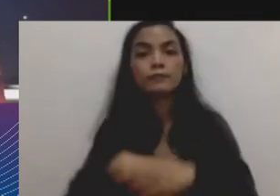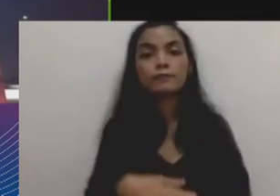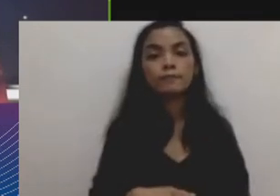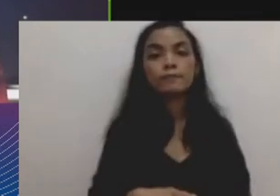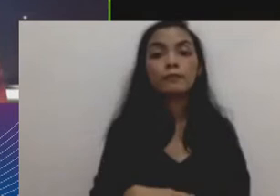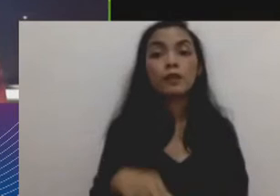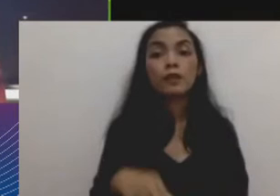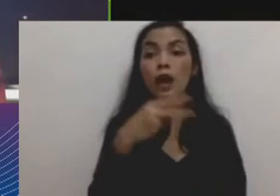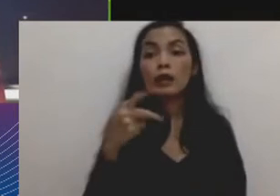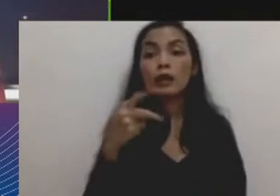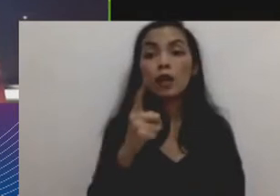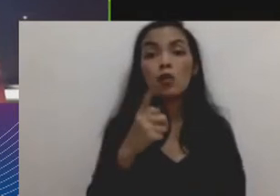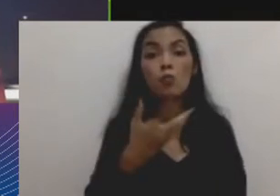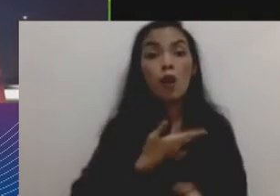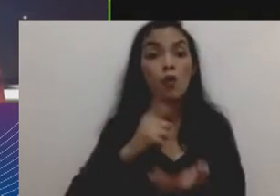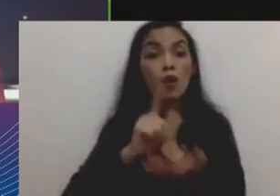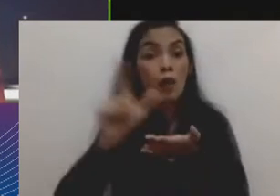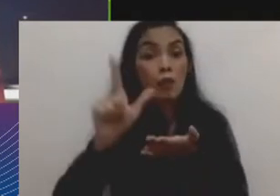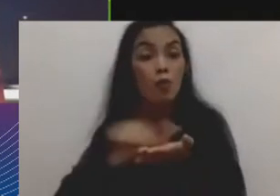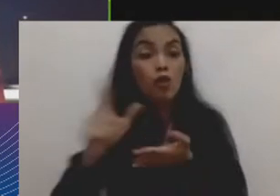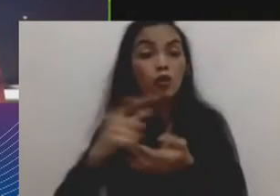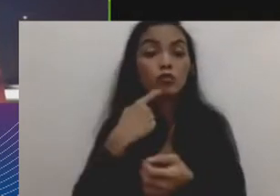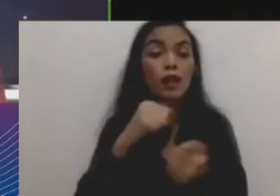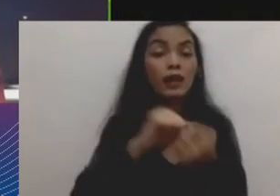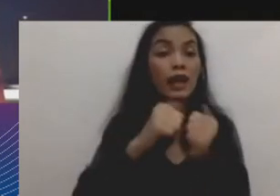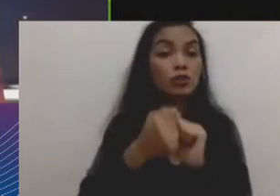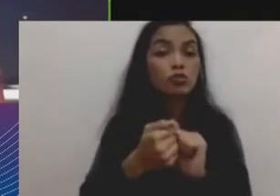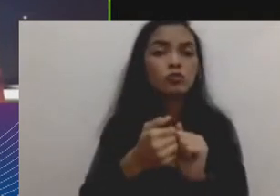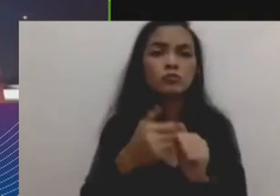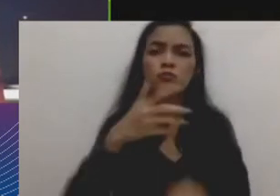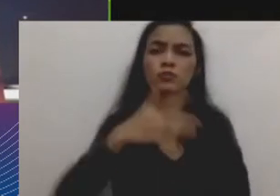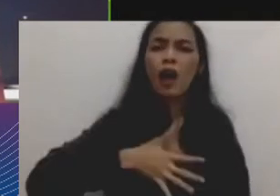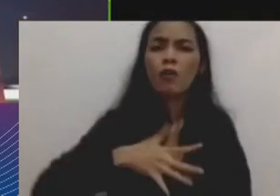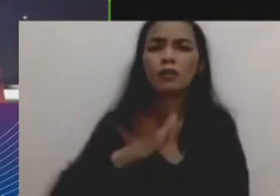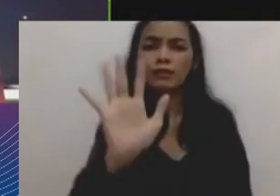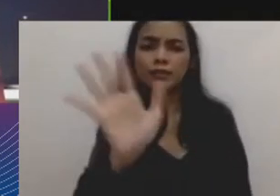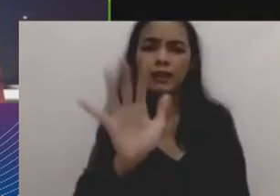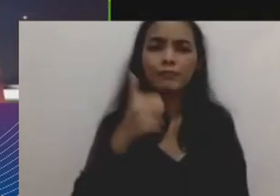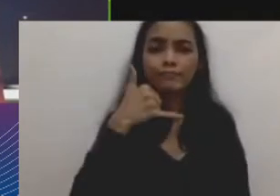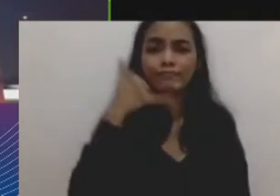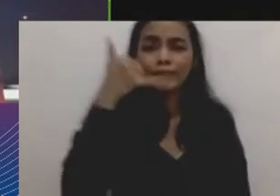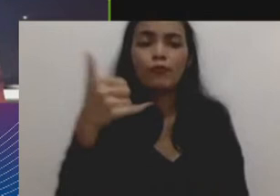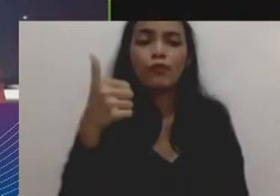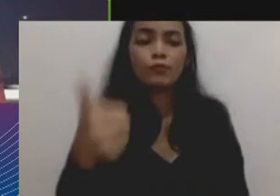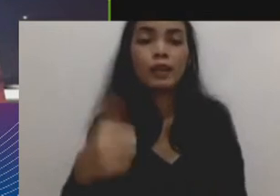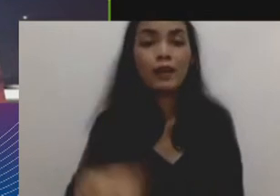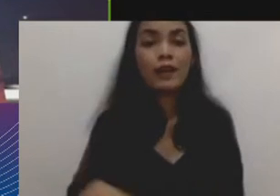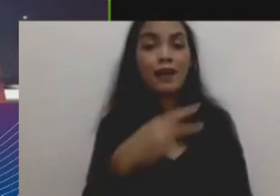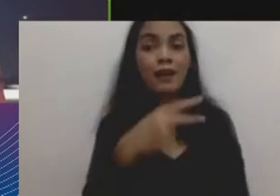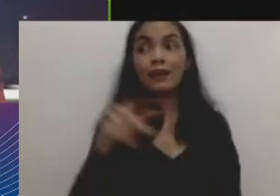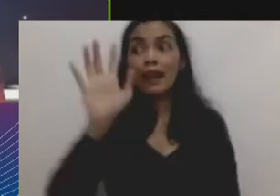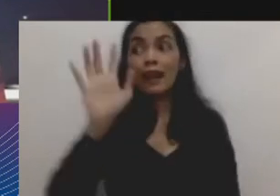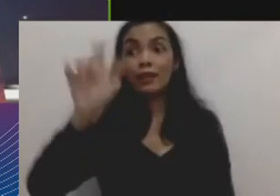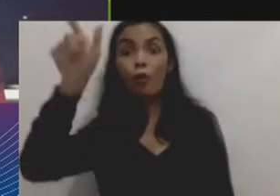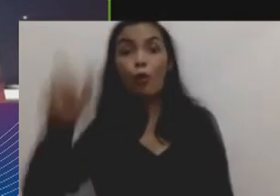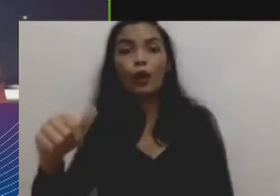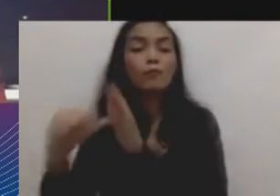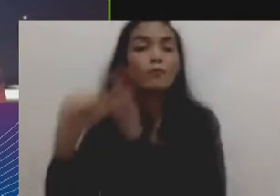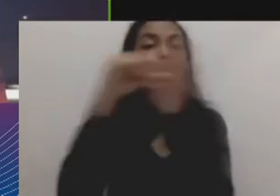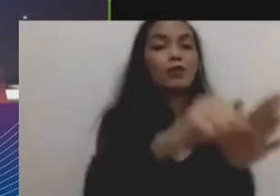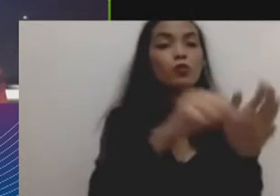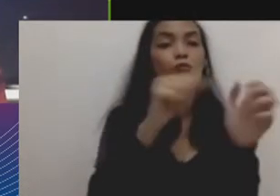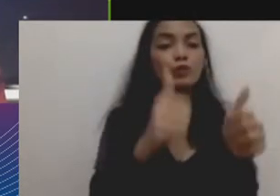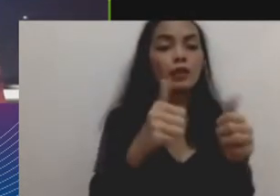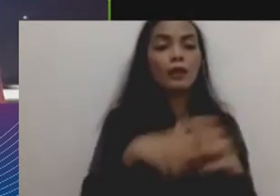if you have any reports on these cases, don't worry. You can just contact them and they will help you with anything you need.